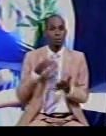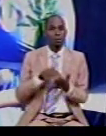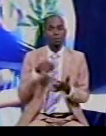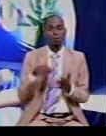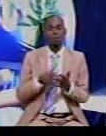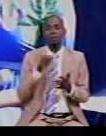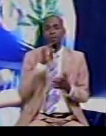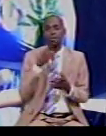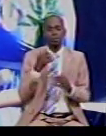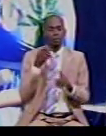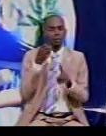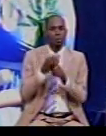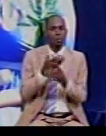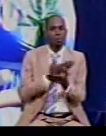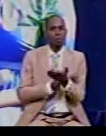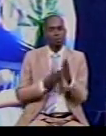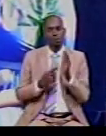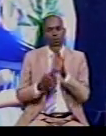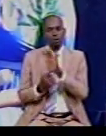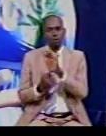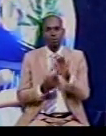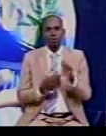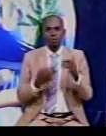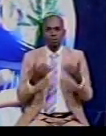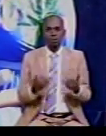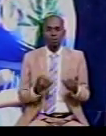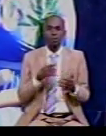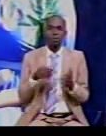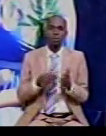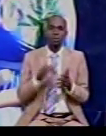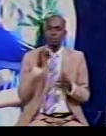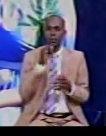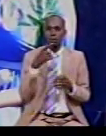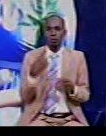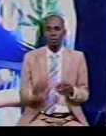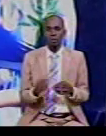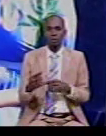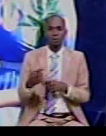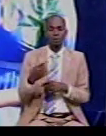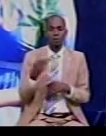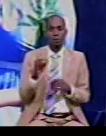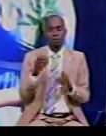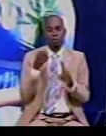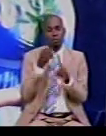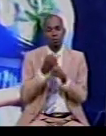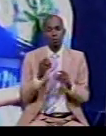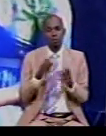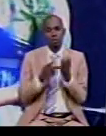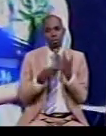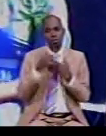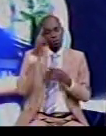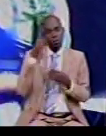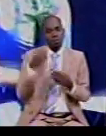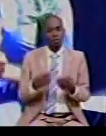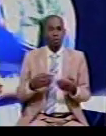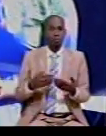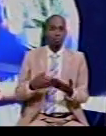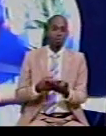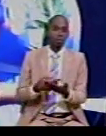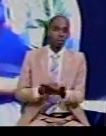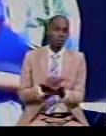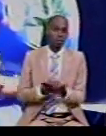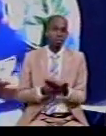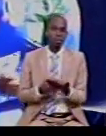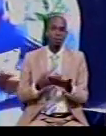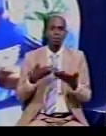the Global Crusade, and already we are hearing mind-blowing testimonies and overwhelming stories. Let's just hope today isn't anything different. Yes, I know our viewers